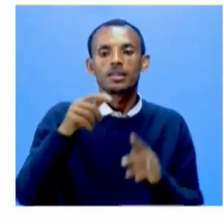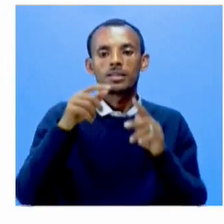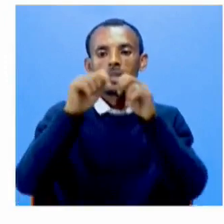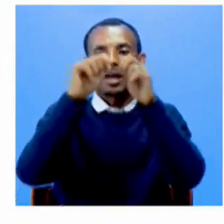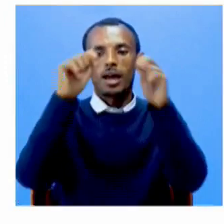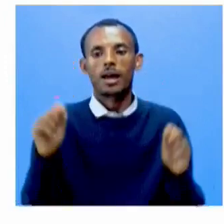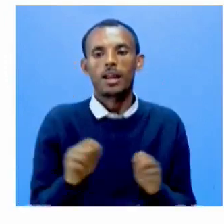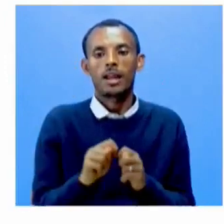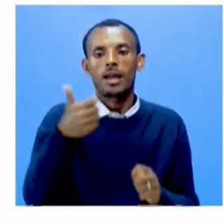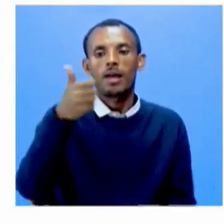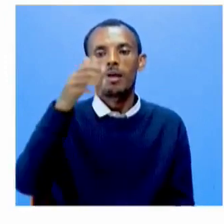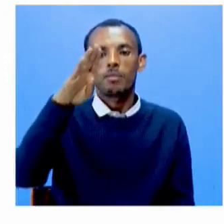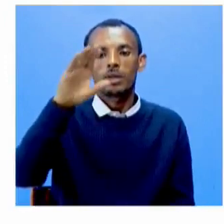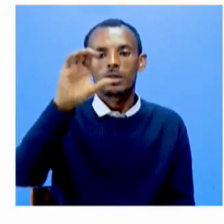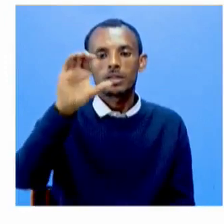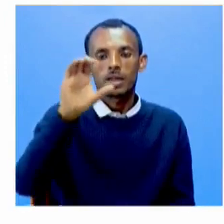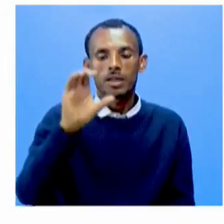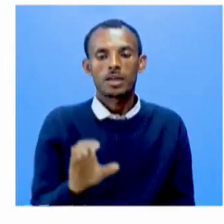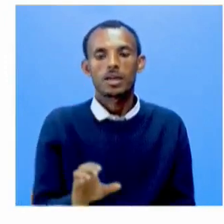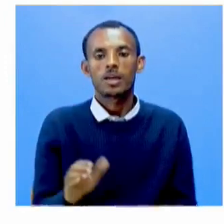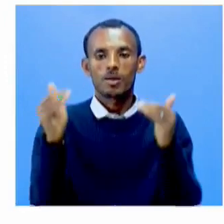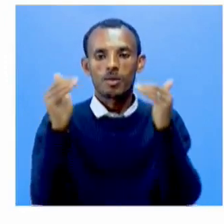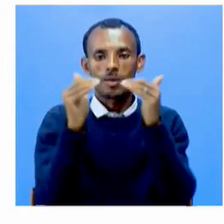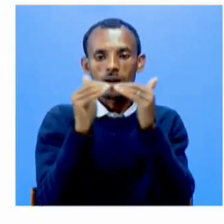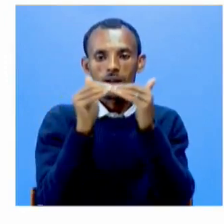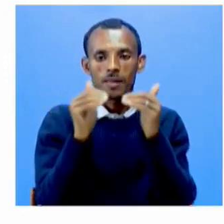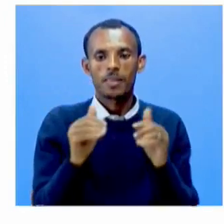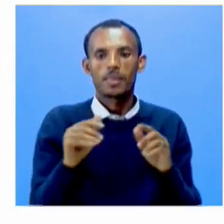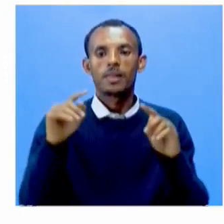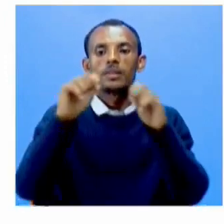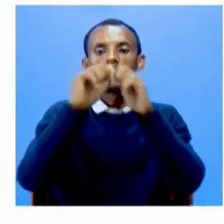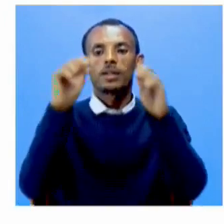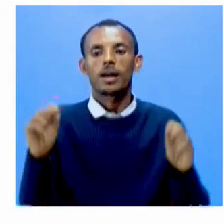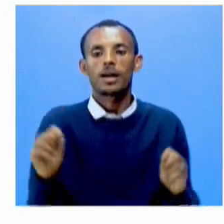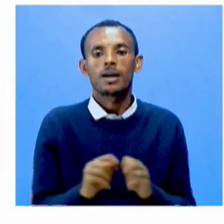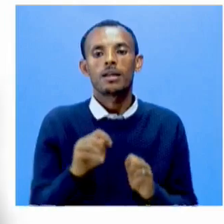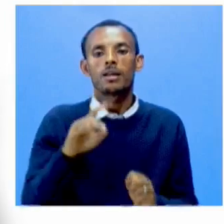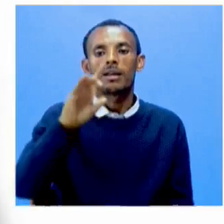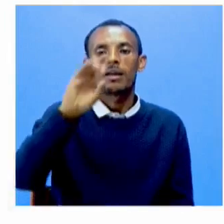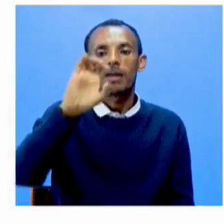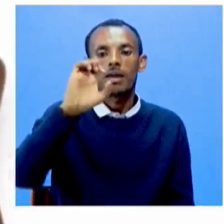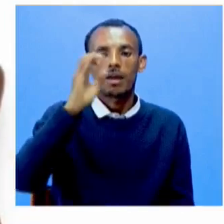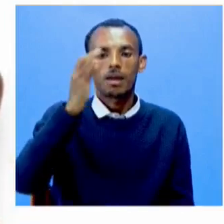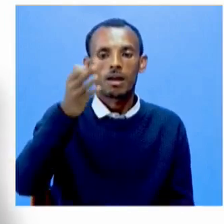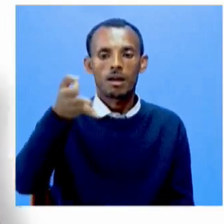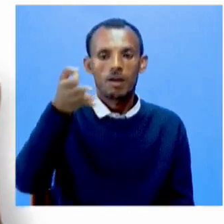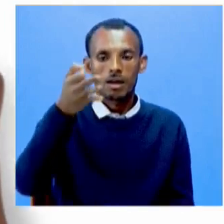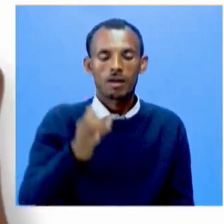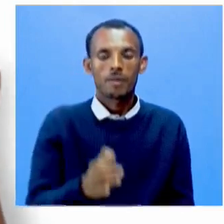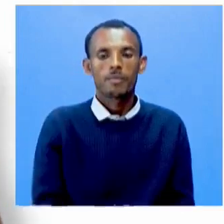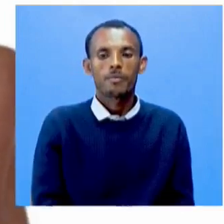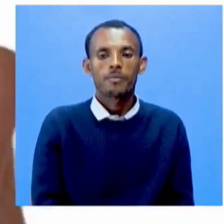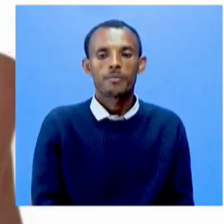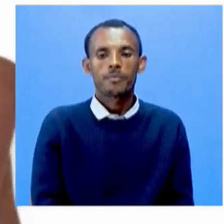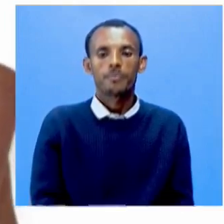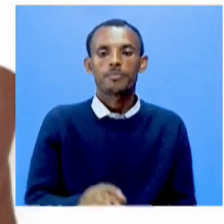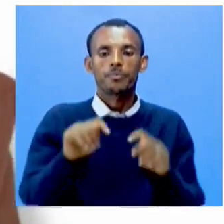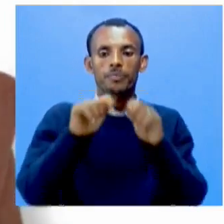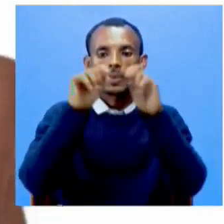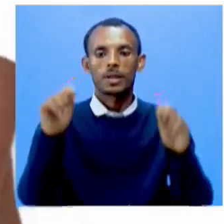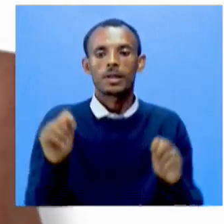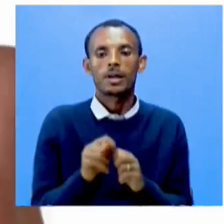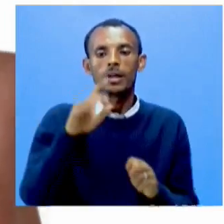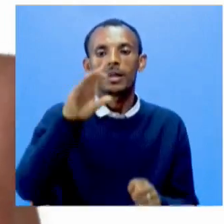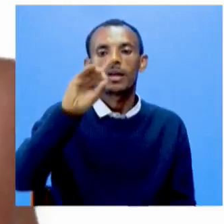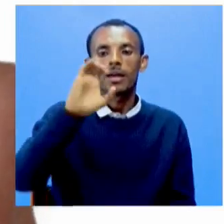ABC is congruent to triangle DEF. Triangle